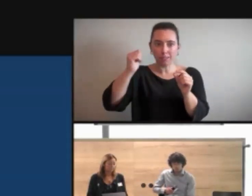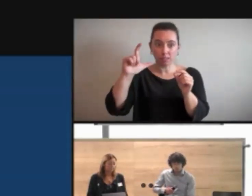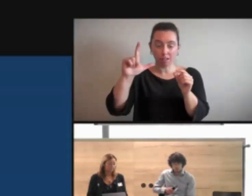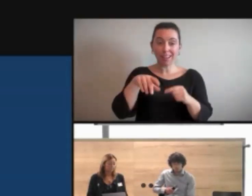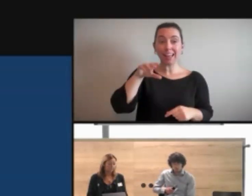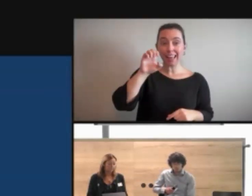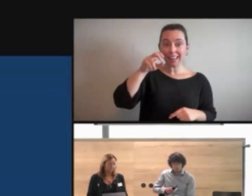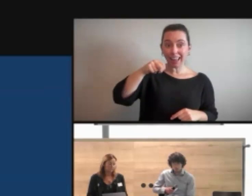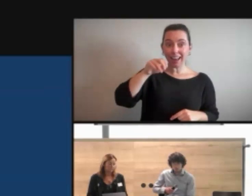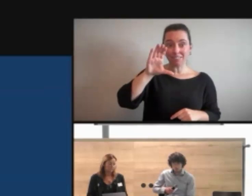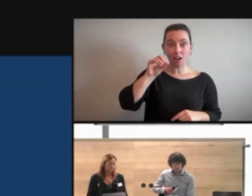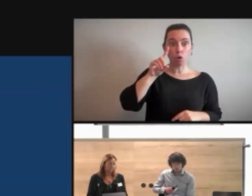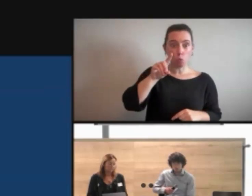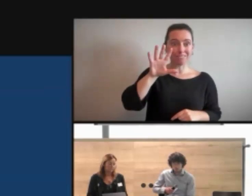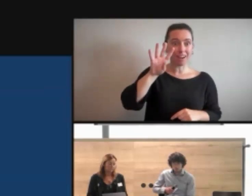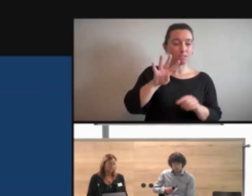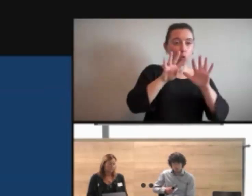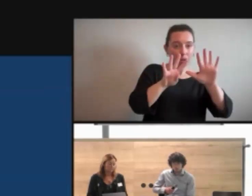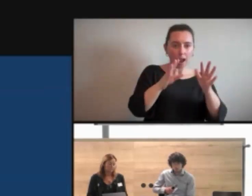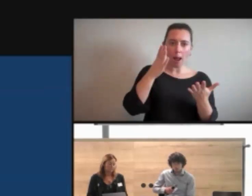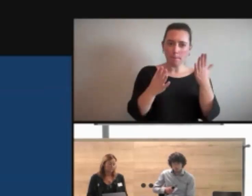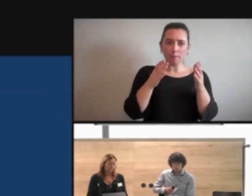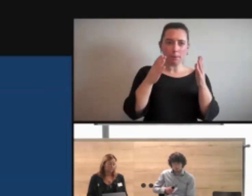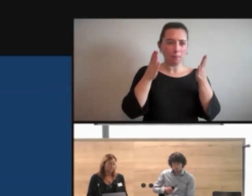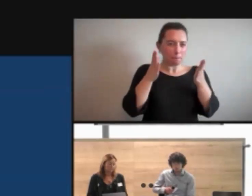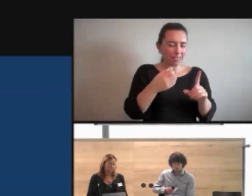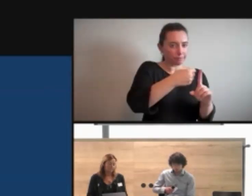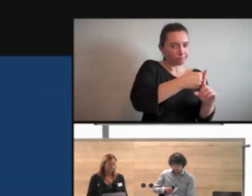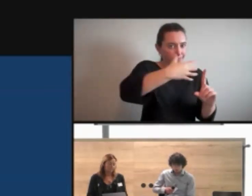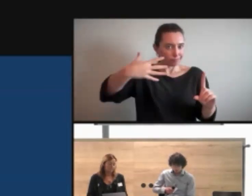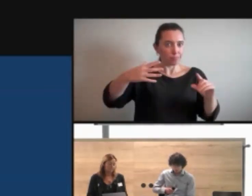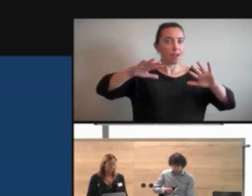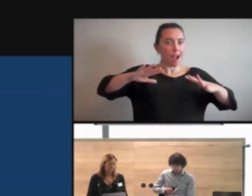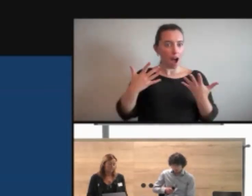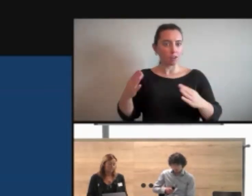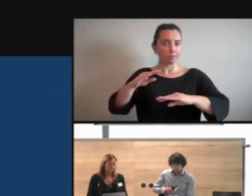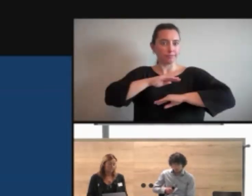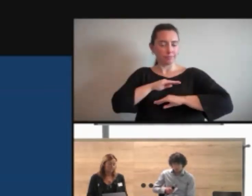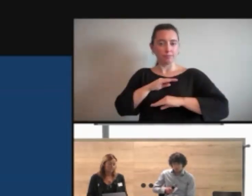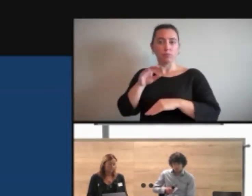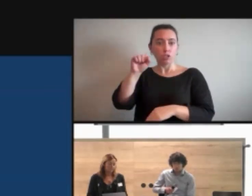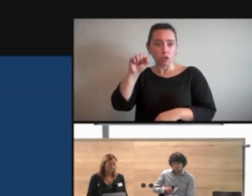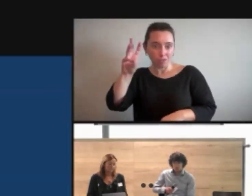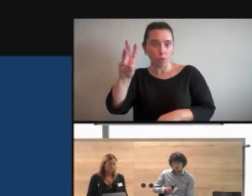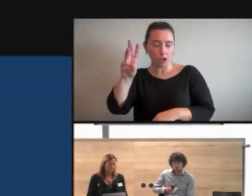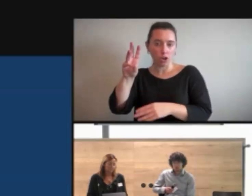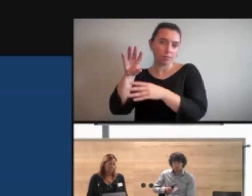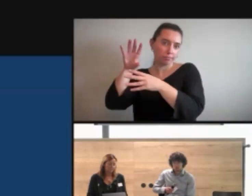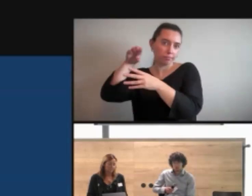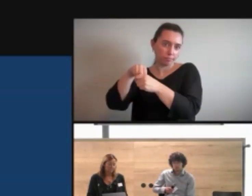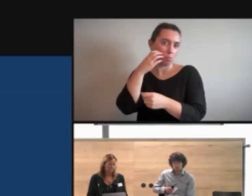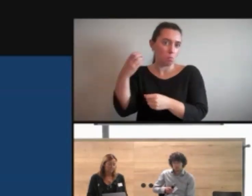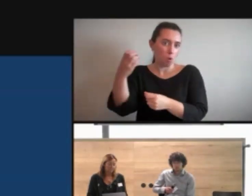need to include notes on what the expectation is to satisfy the requirements for software, including mobile apps, in